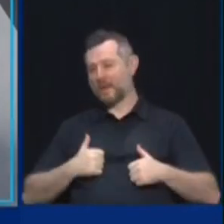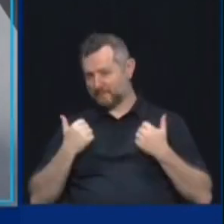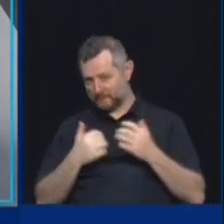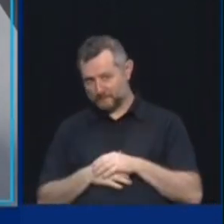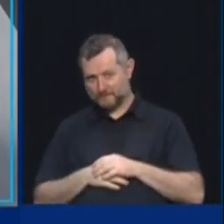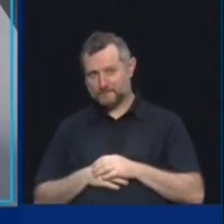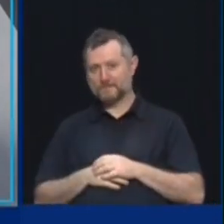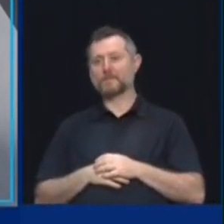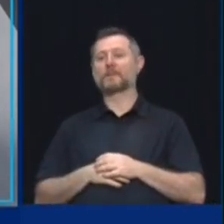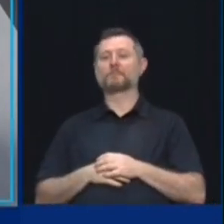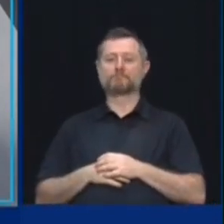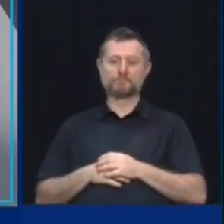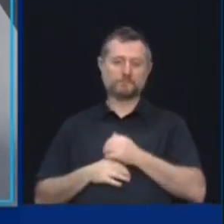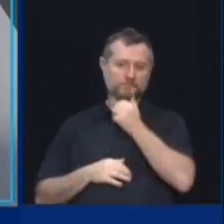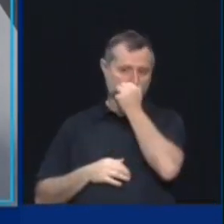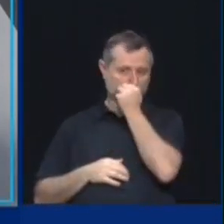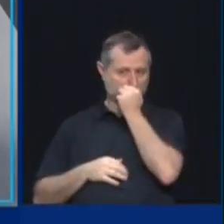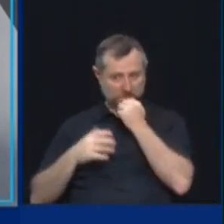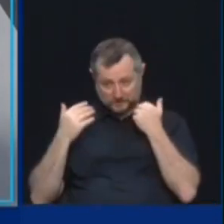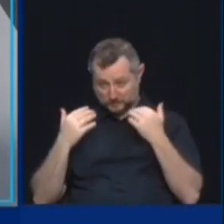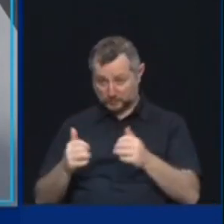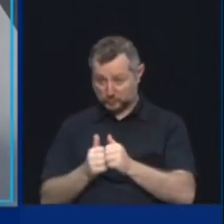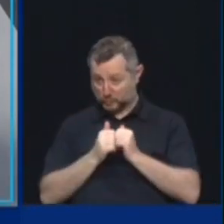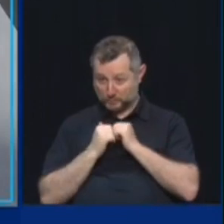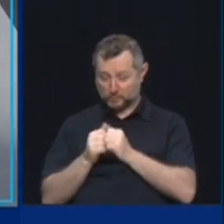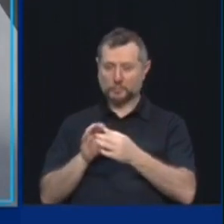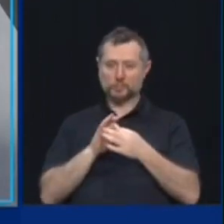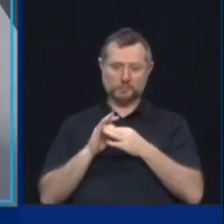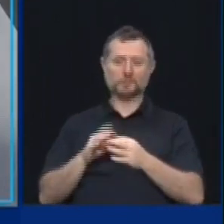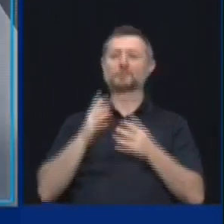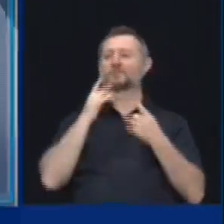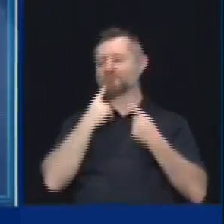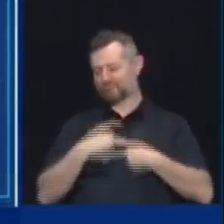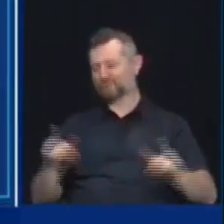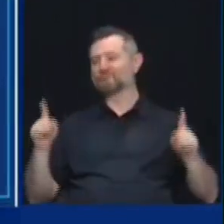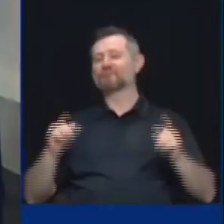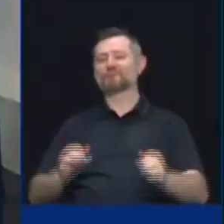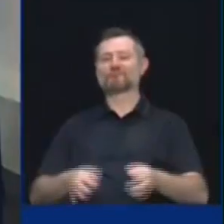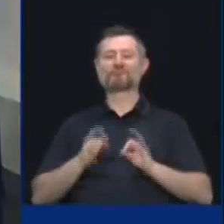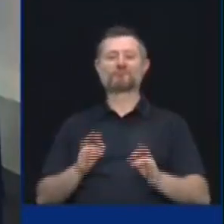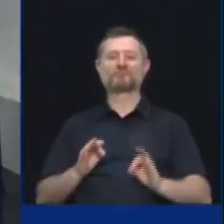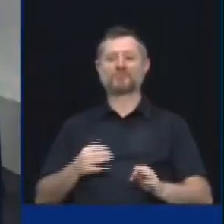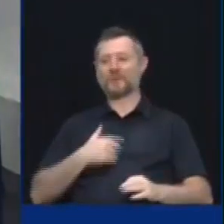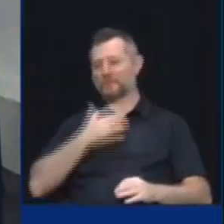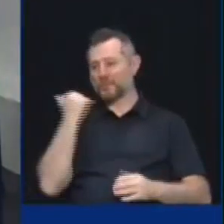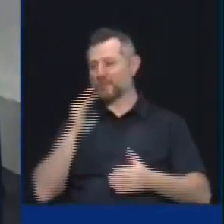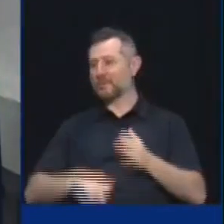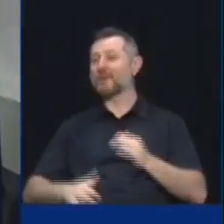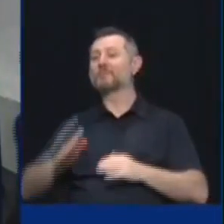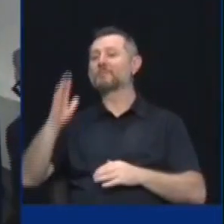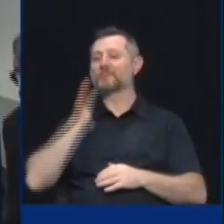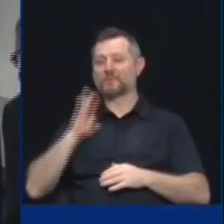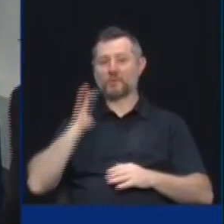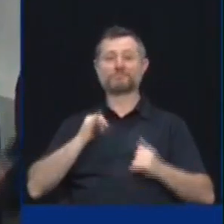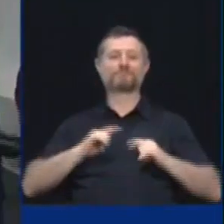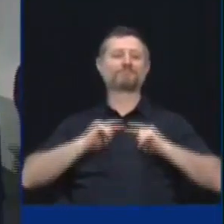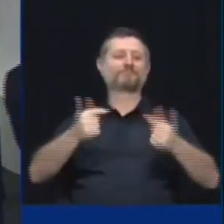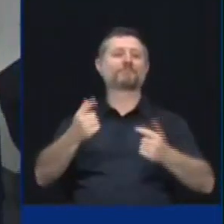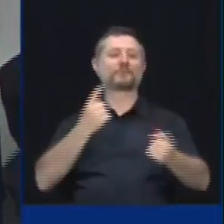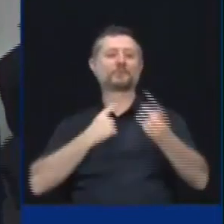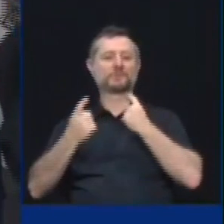We do it when we do it together, and we will. And we're going to be better than ever. Questions? Governor, on